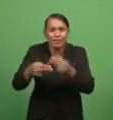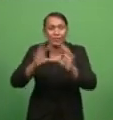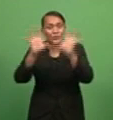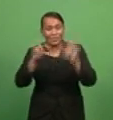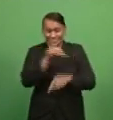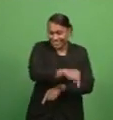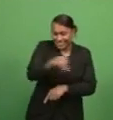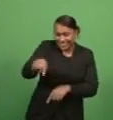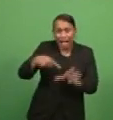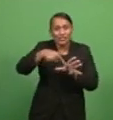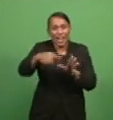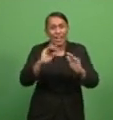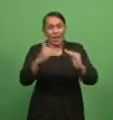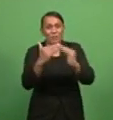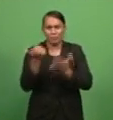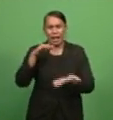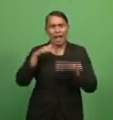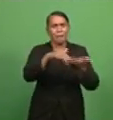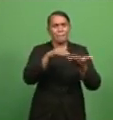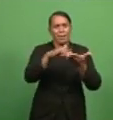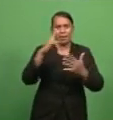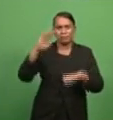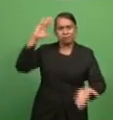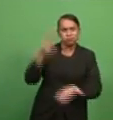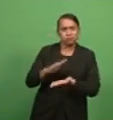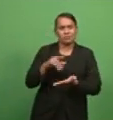helps in reducing the carbon emission.